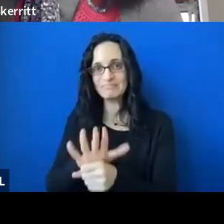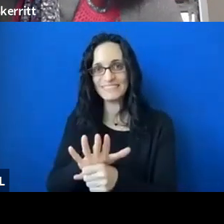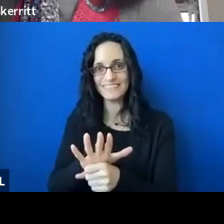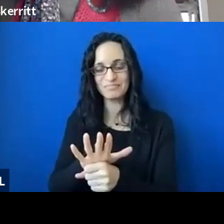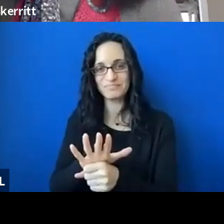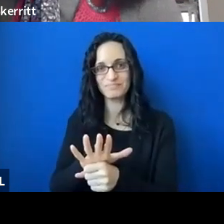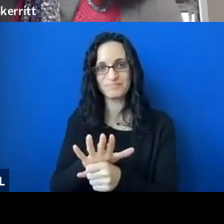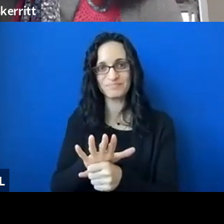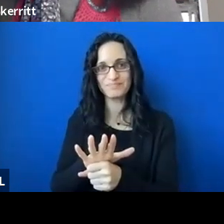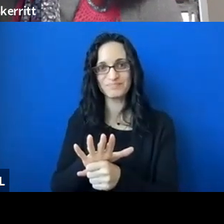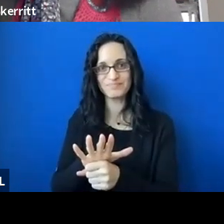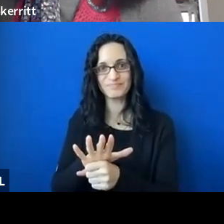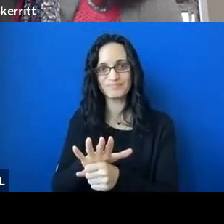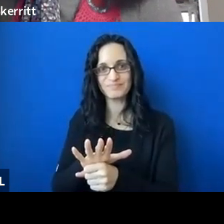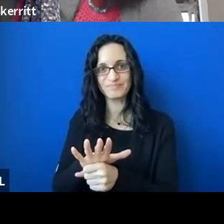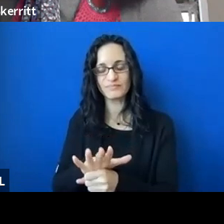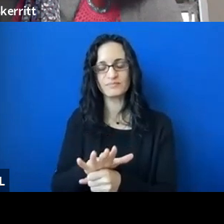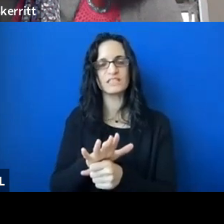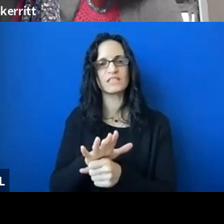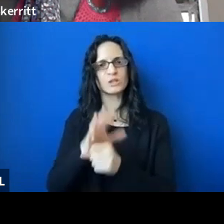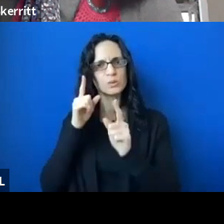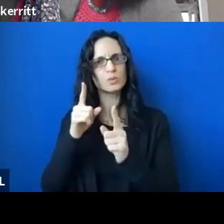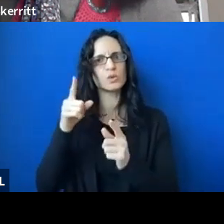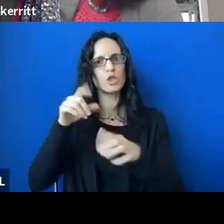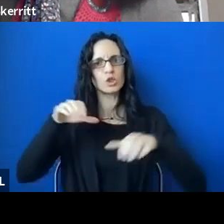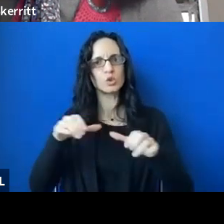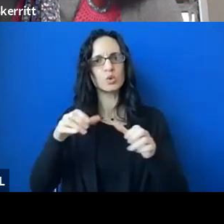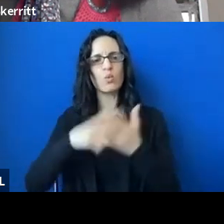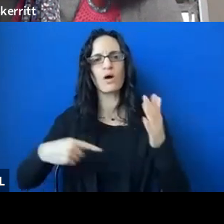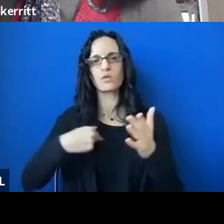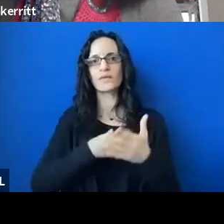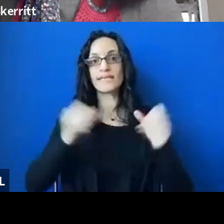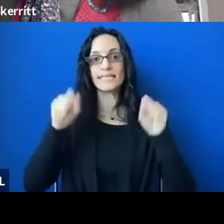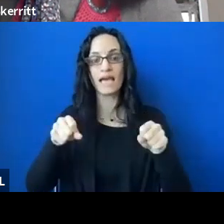to doing what we can do to ensure that that is not the case.